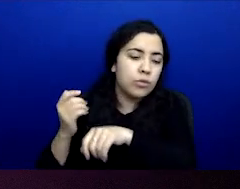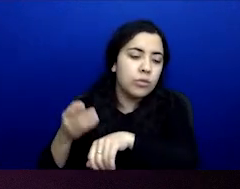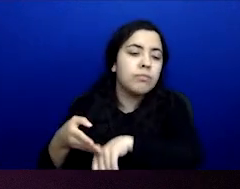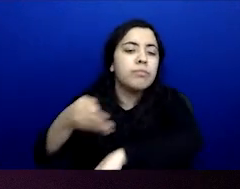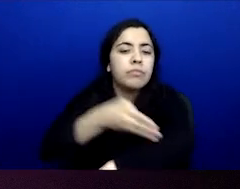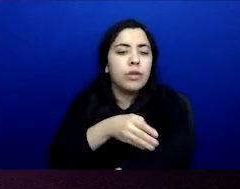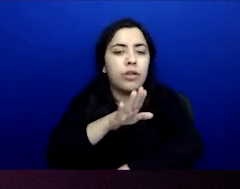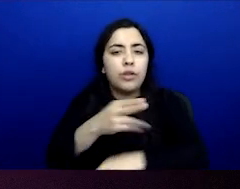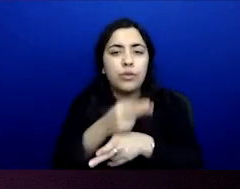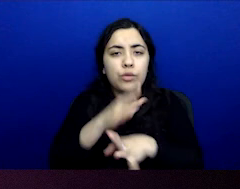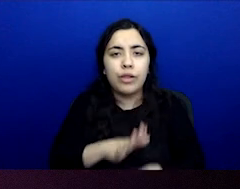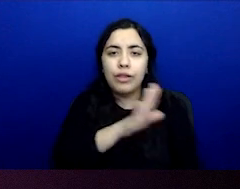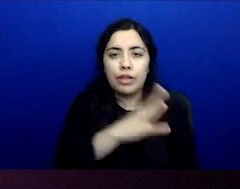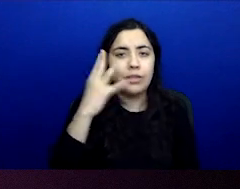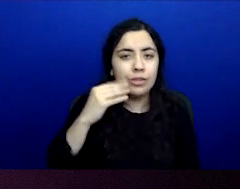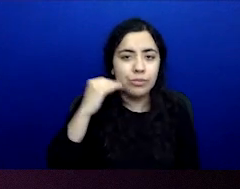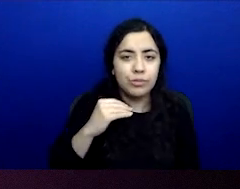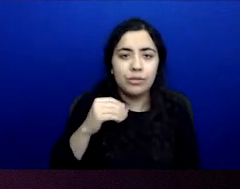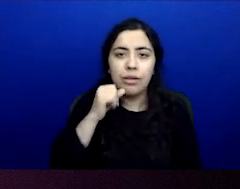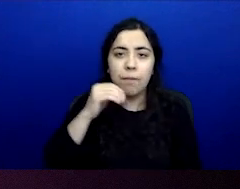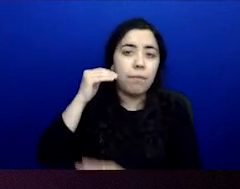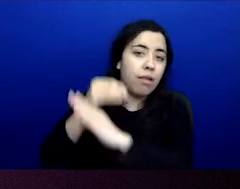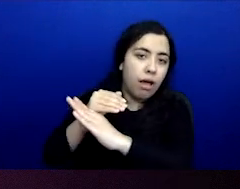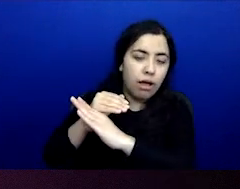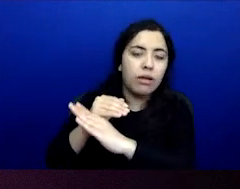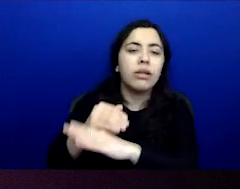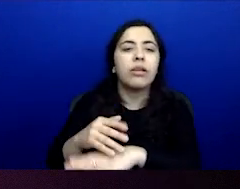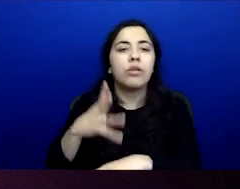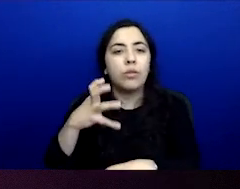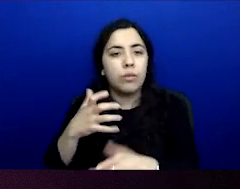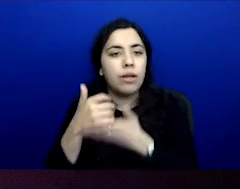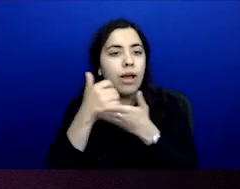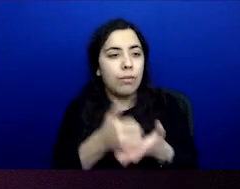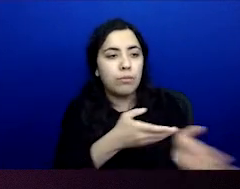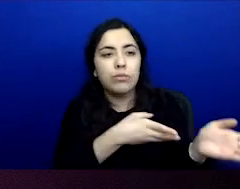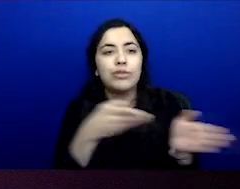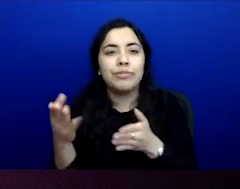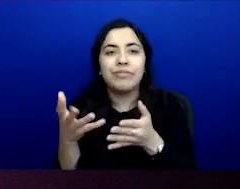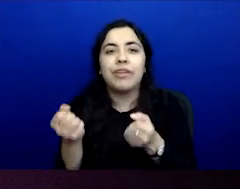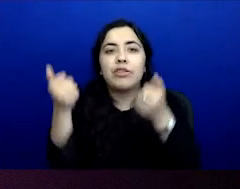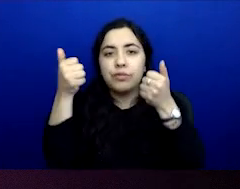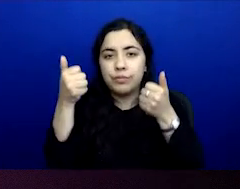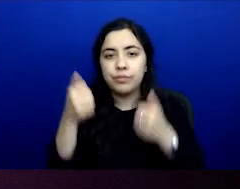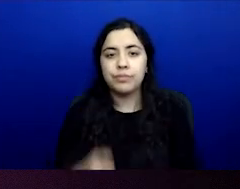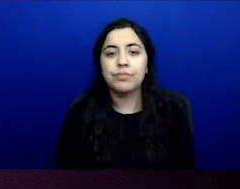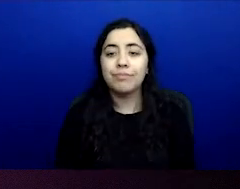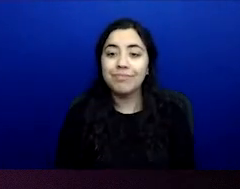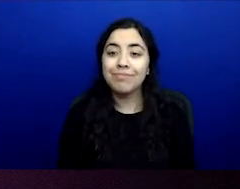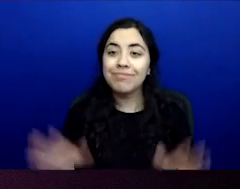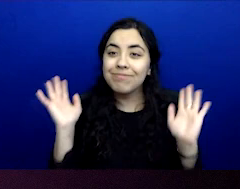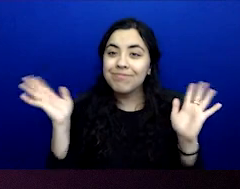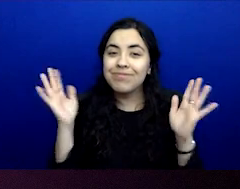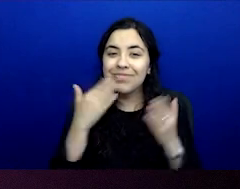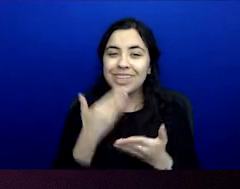you want, unblock them, and help them ship faster. Thanks.